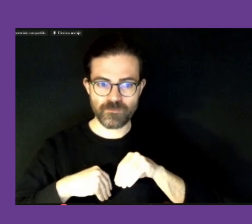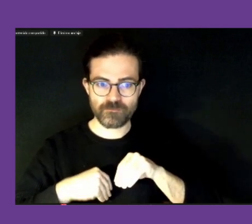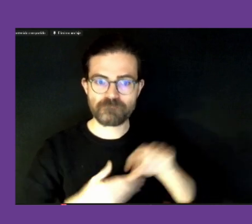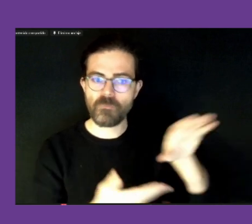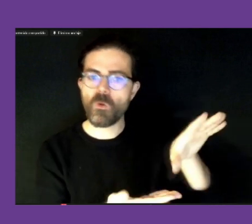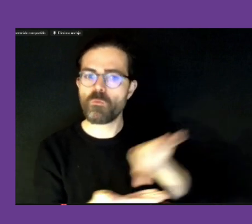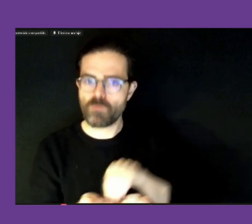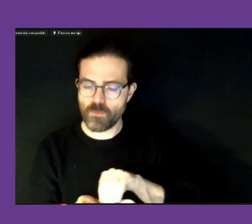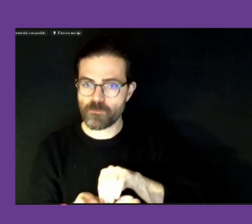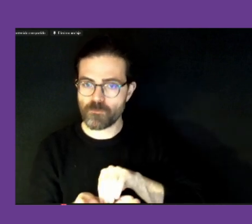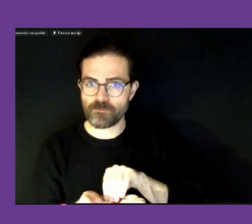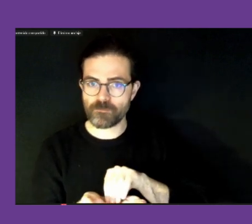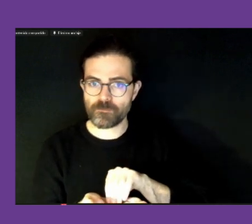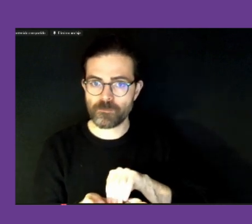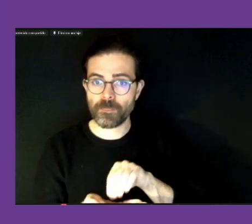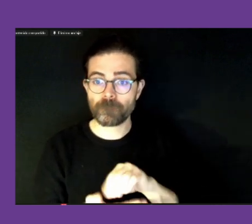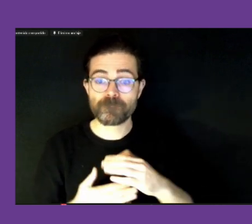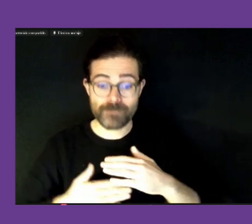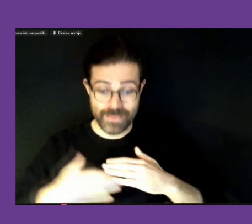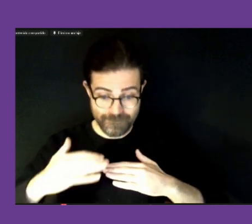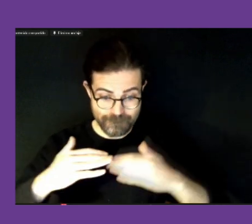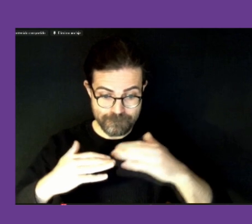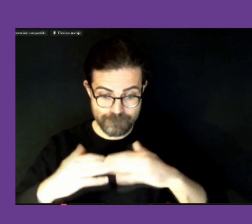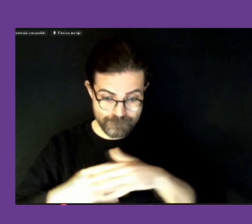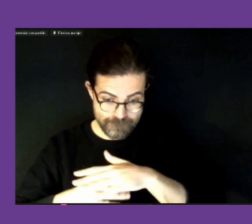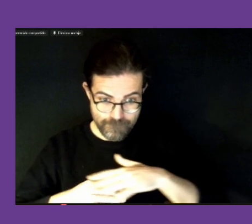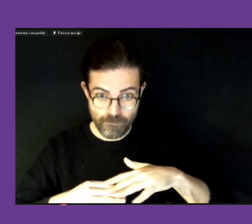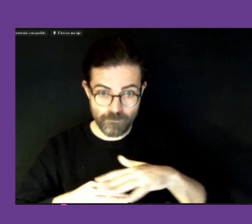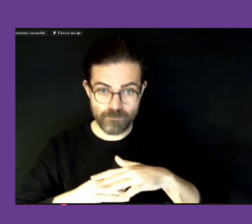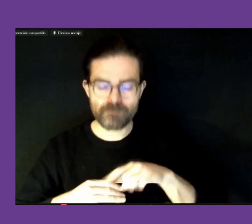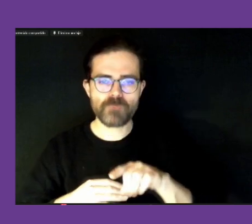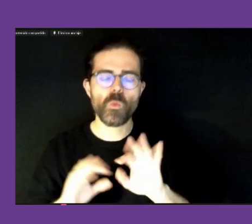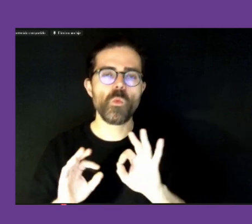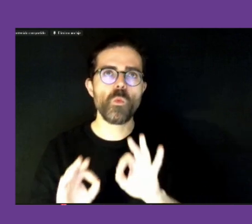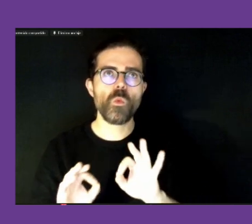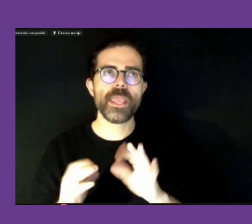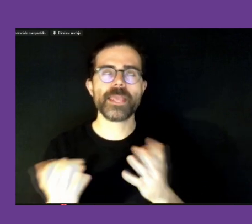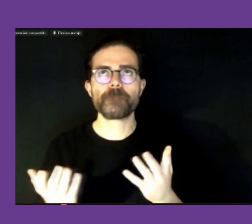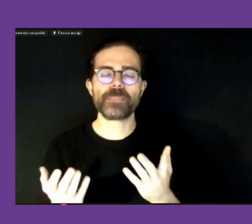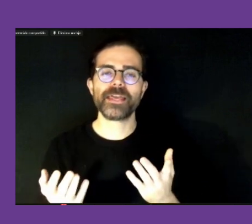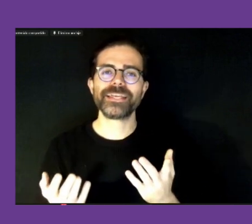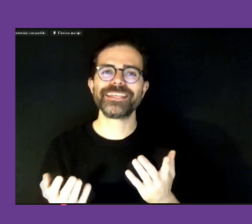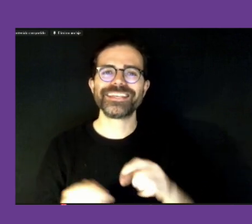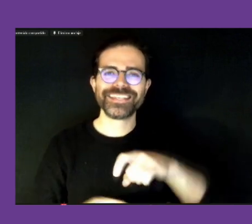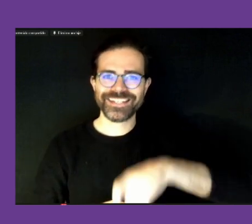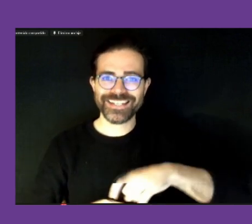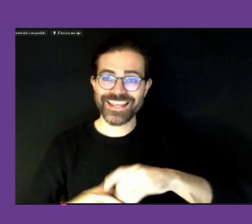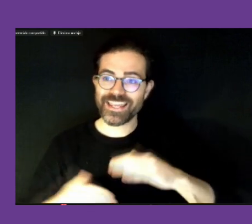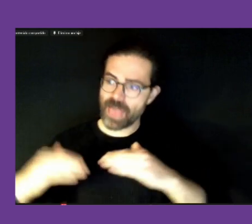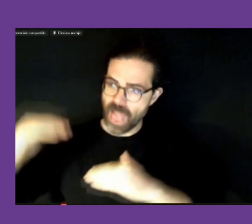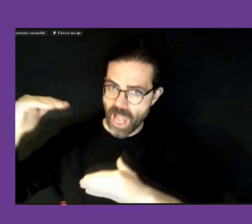do with the built environment, we need a harmonized standard to provide presumption of conformity with